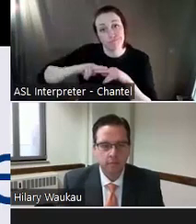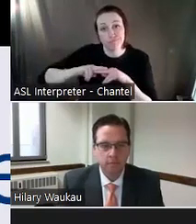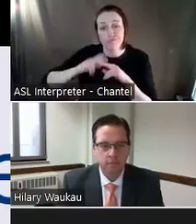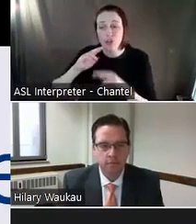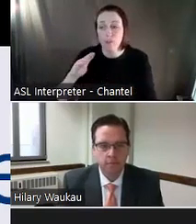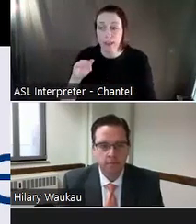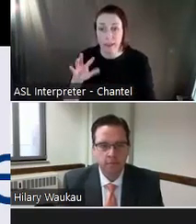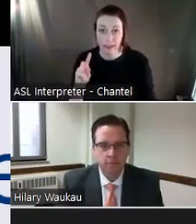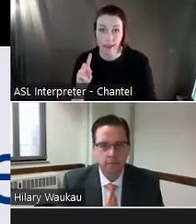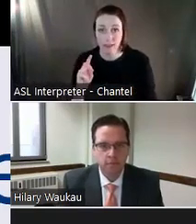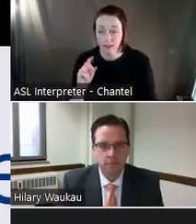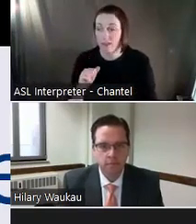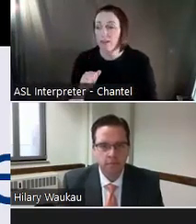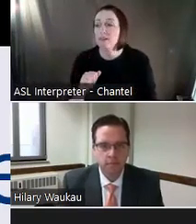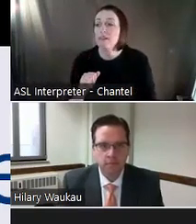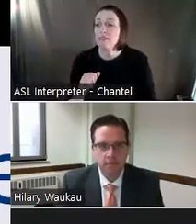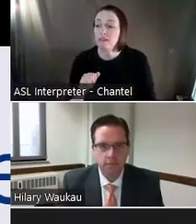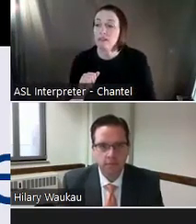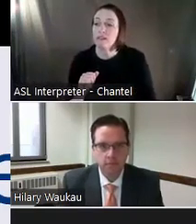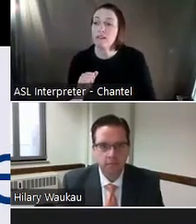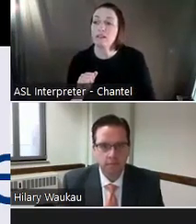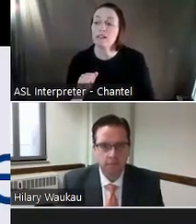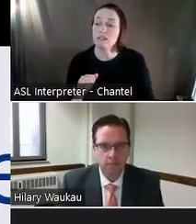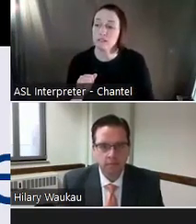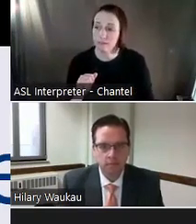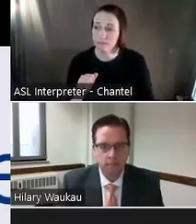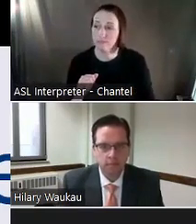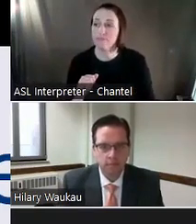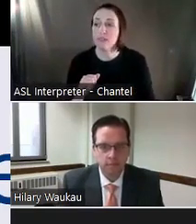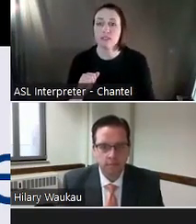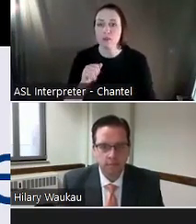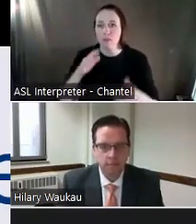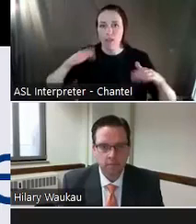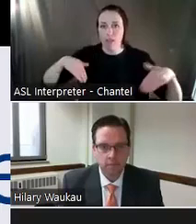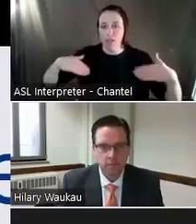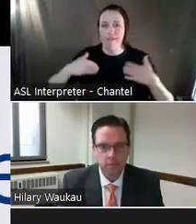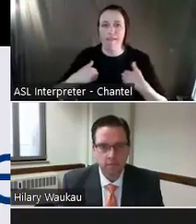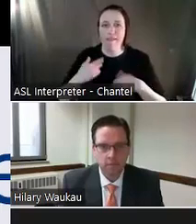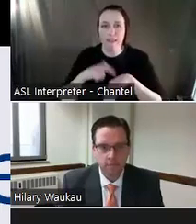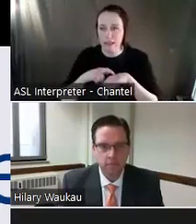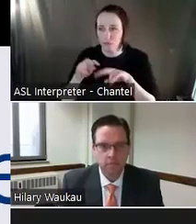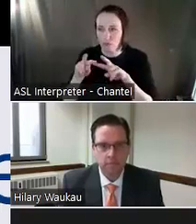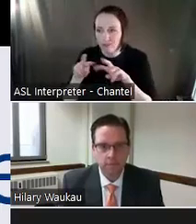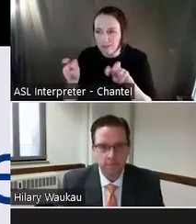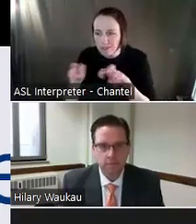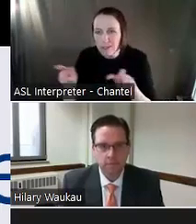Medicaid, and we wanted to have the chance to assess the impact of that really significant increase